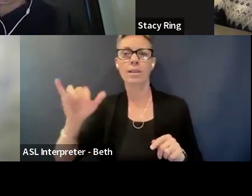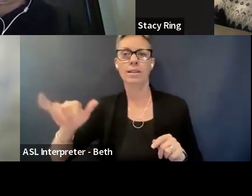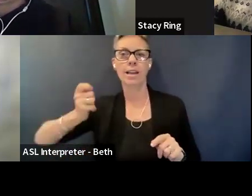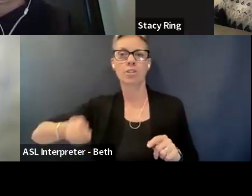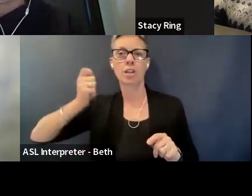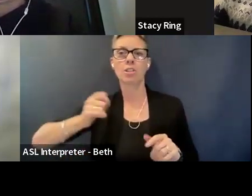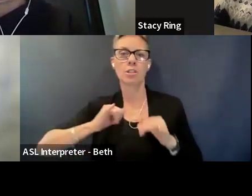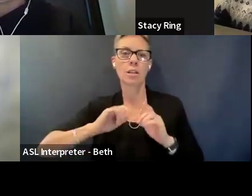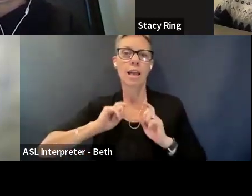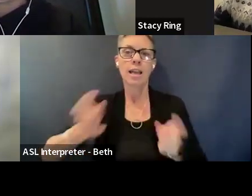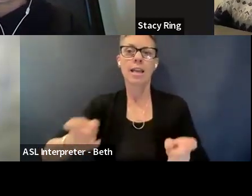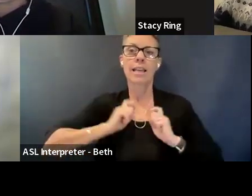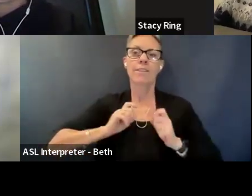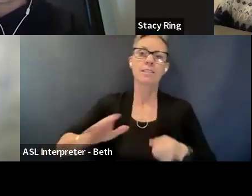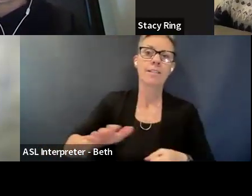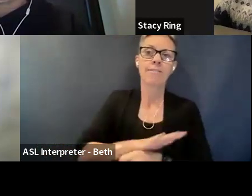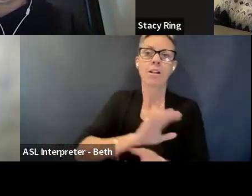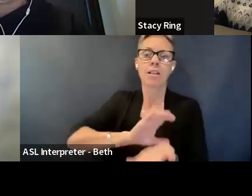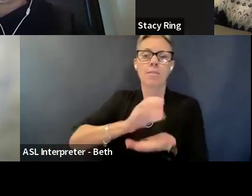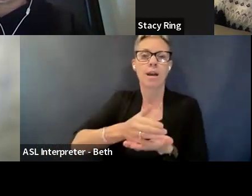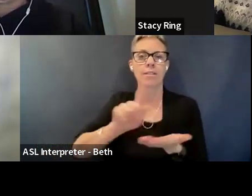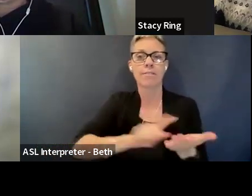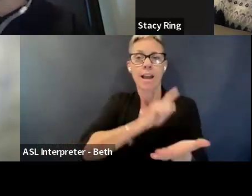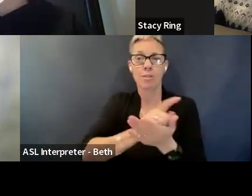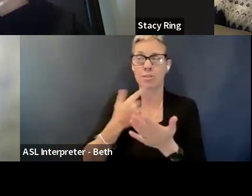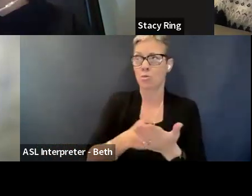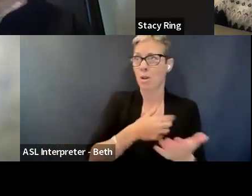the full amount of hours we had initially requested,